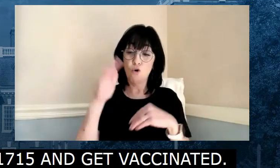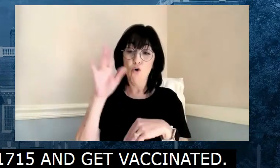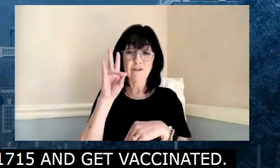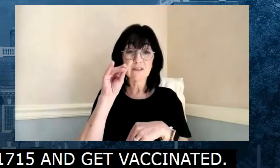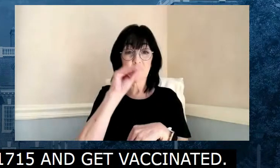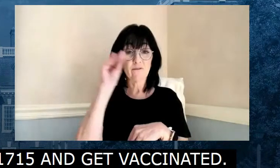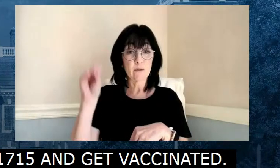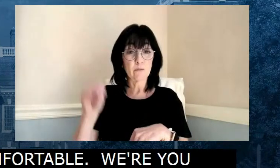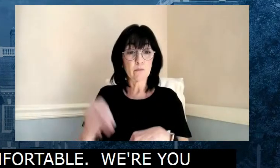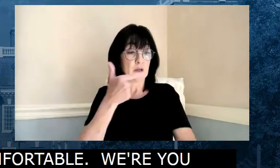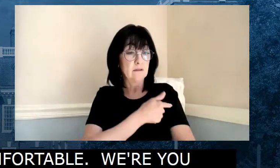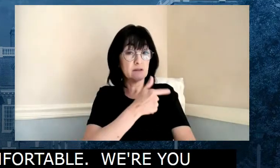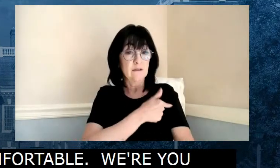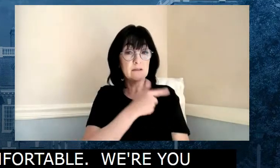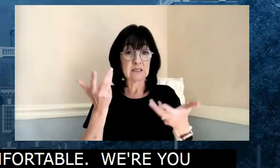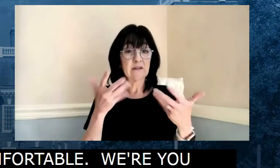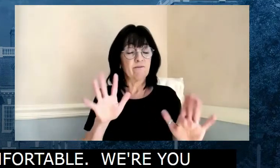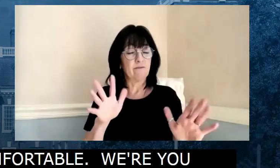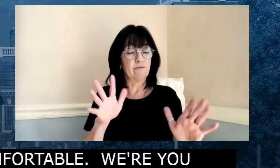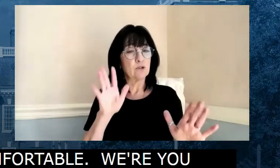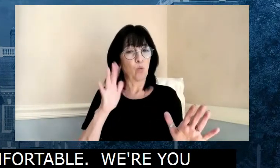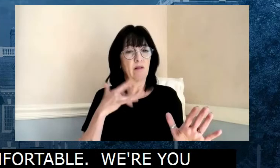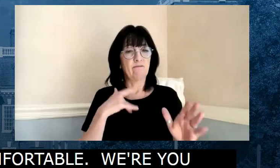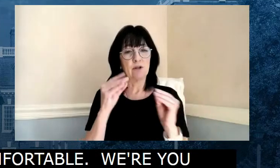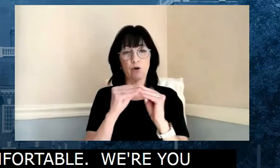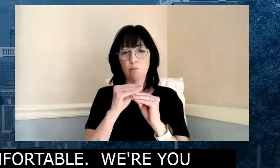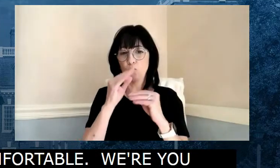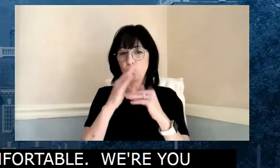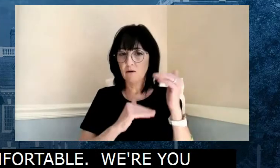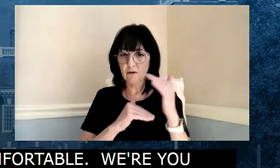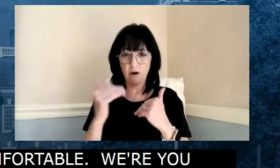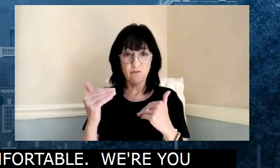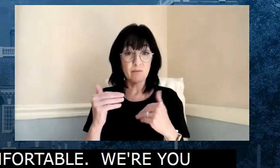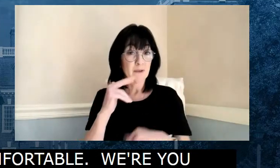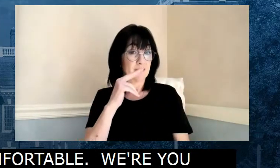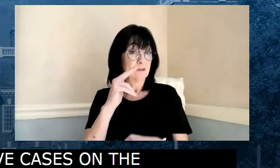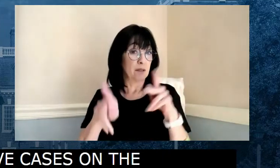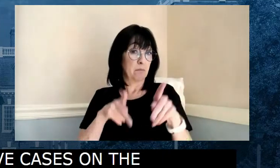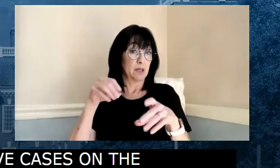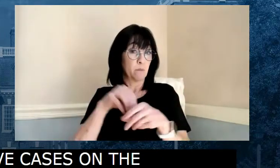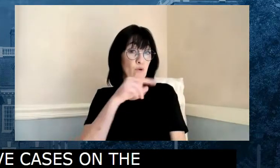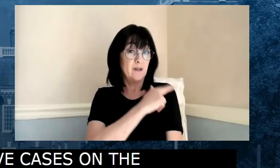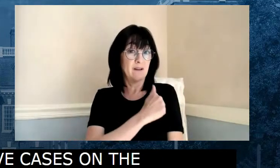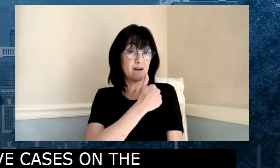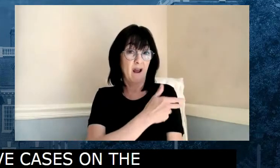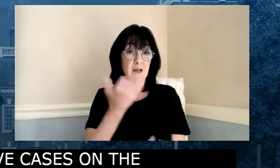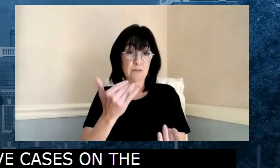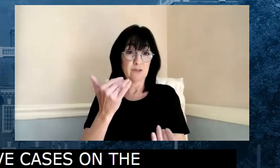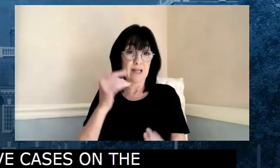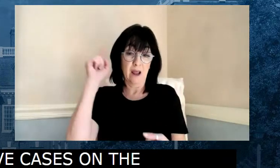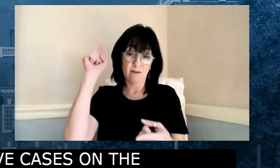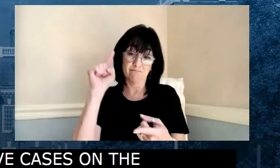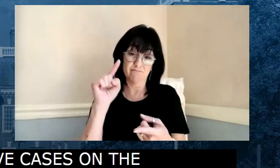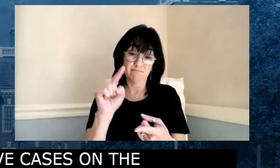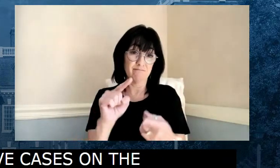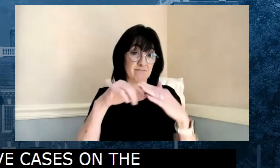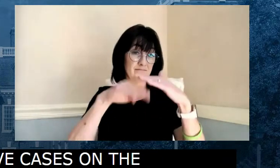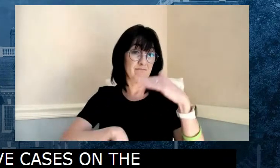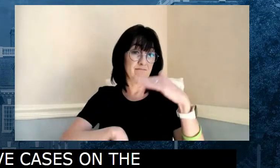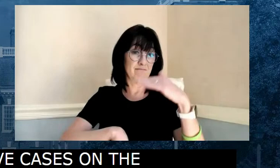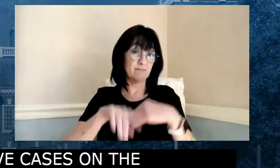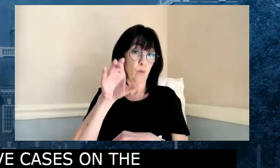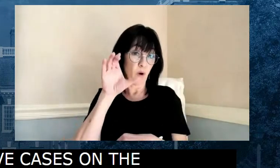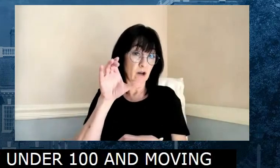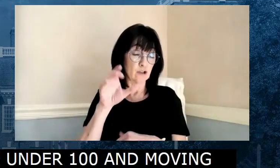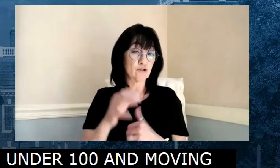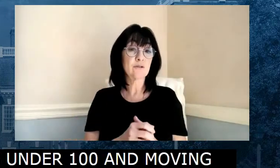positive cases on the downward trend, hospitalizations under 100 and moving down daily, and deaths have